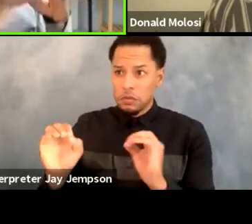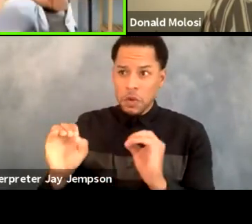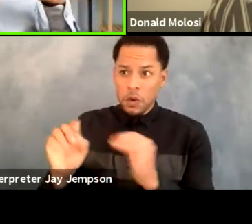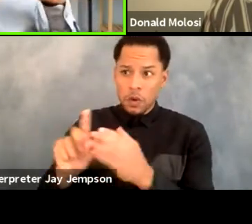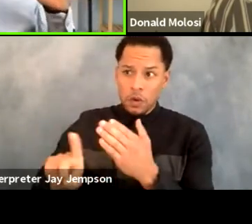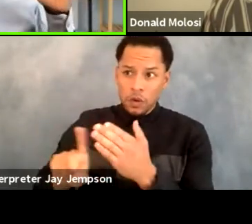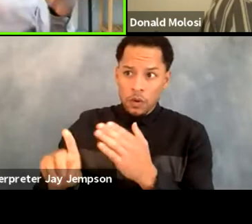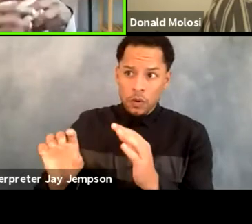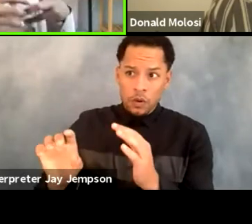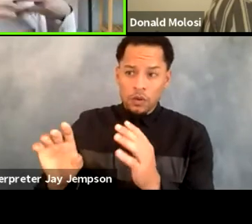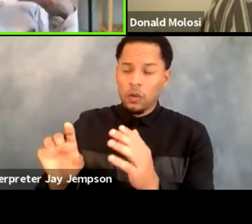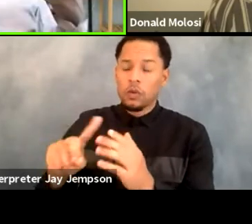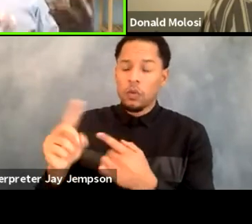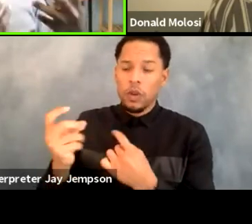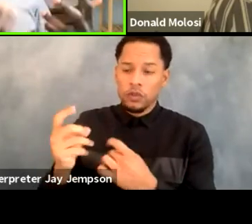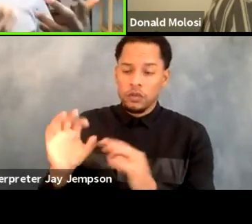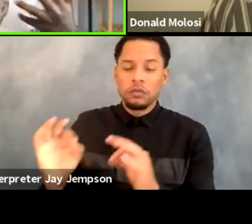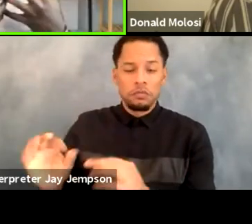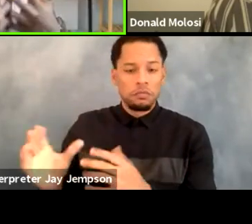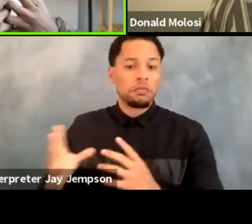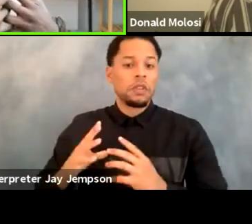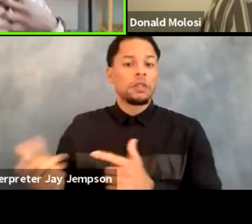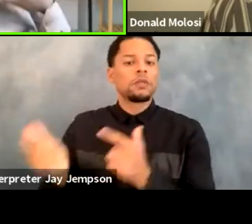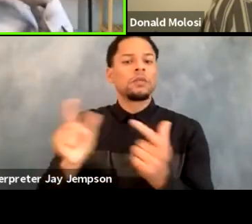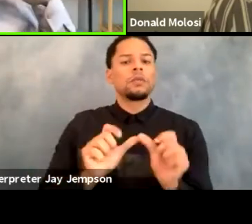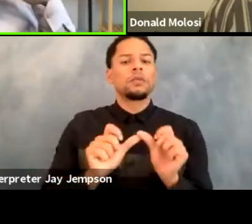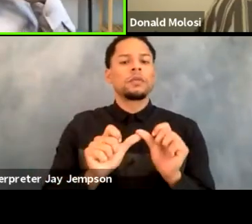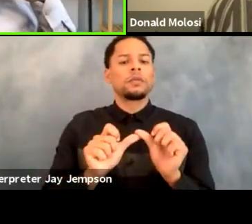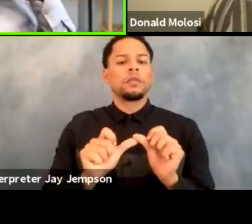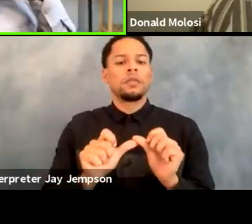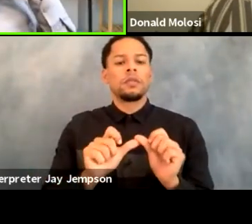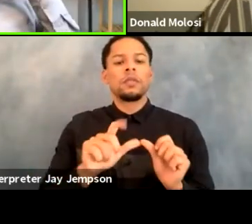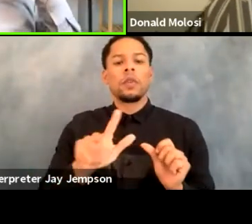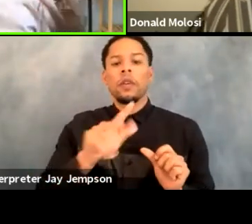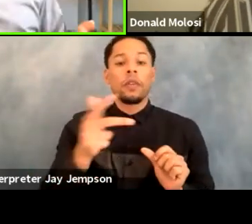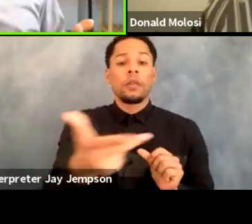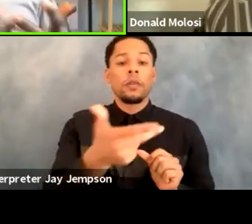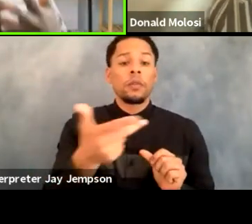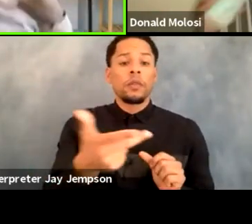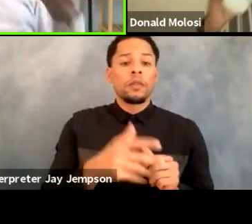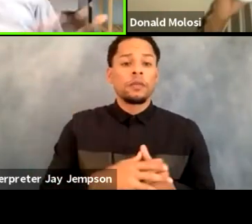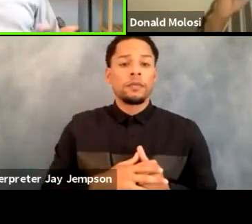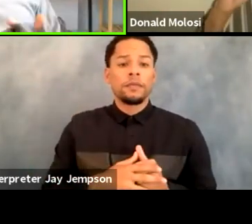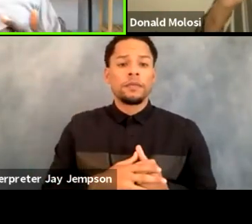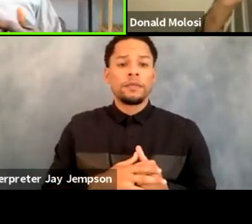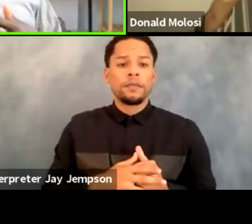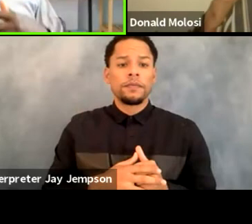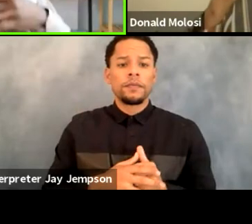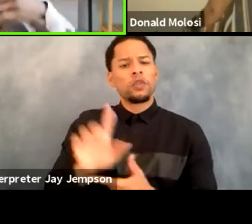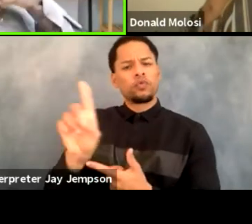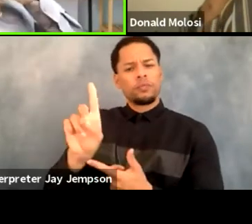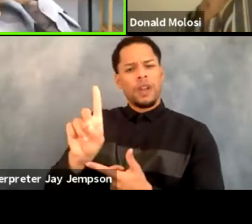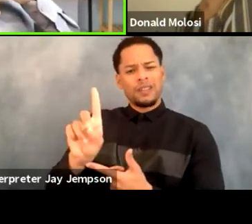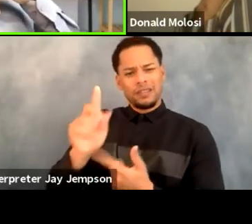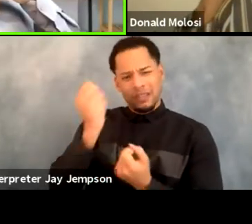the question, and for three of you to weigh into this, why decolonize dramaturgy?